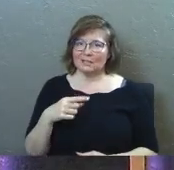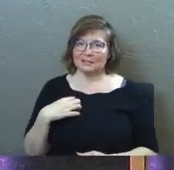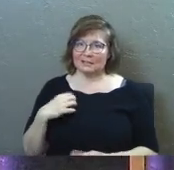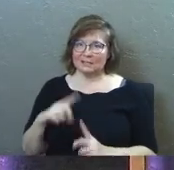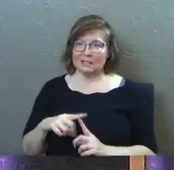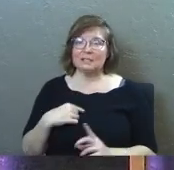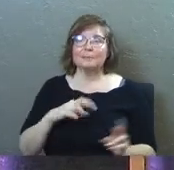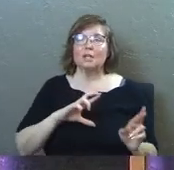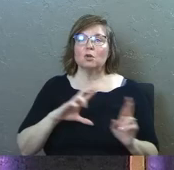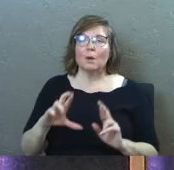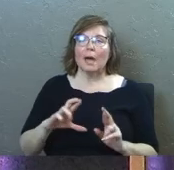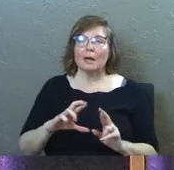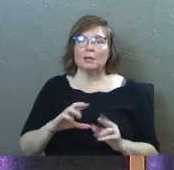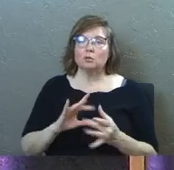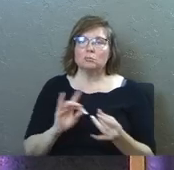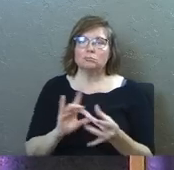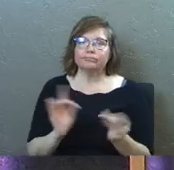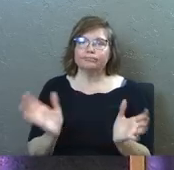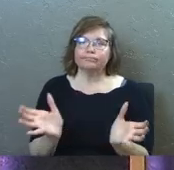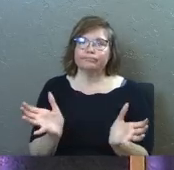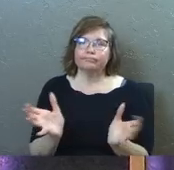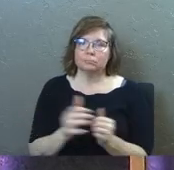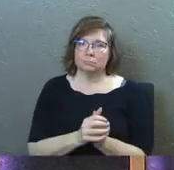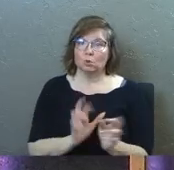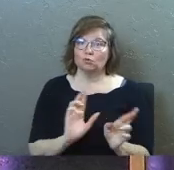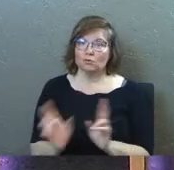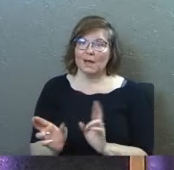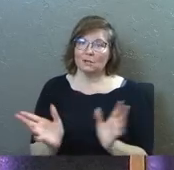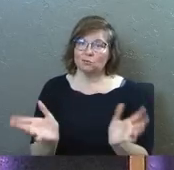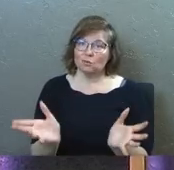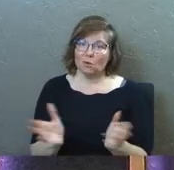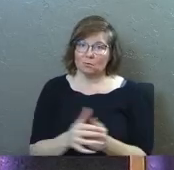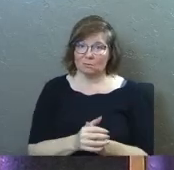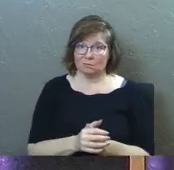t-shirt. It's being ready to talk. Be ready to talk.